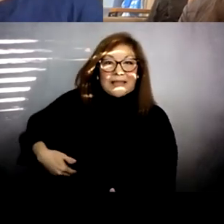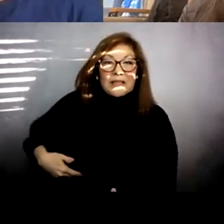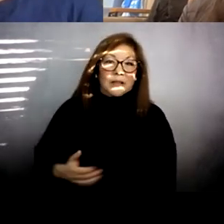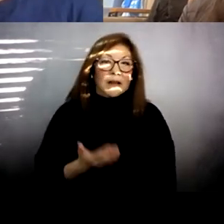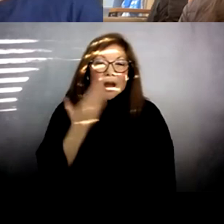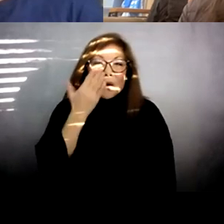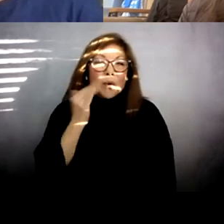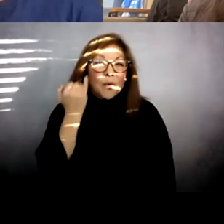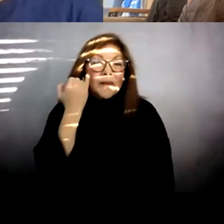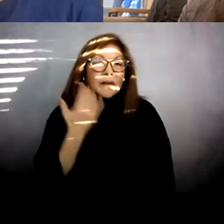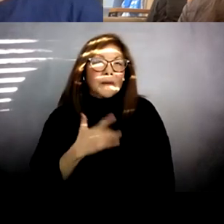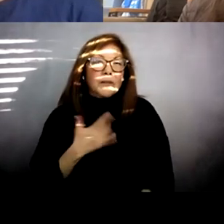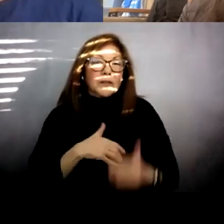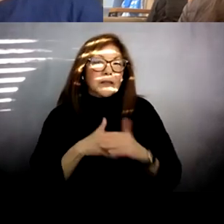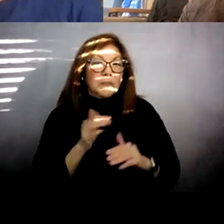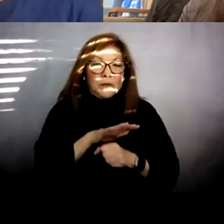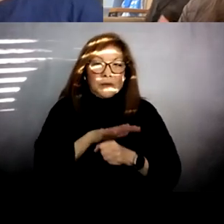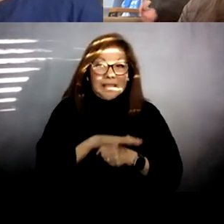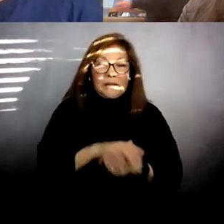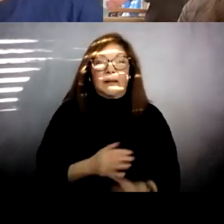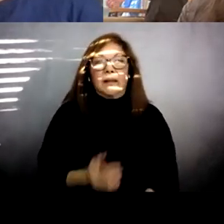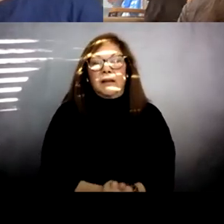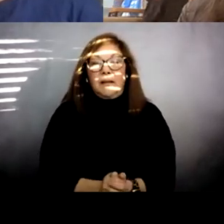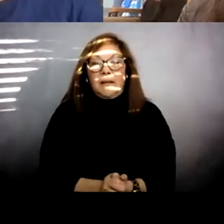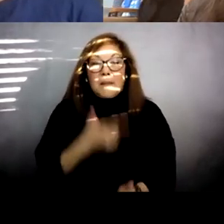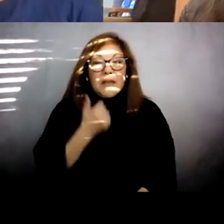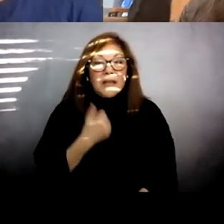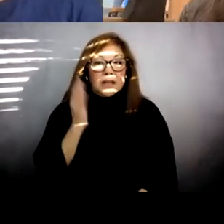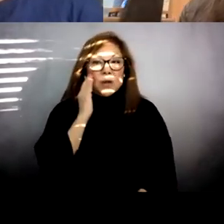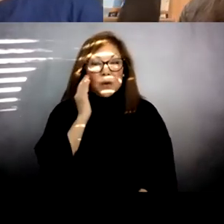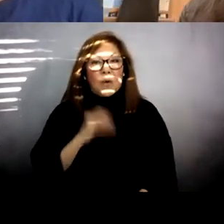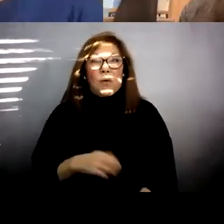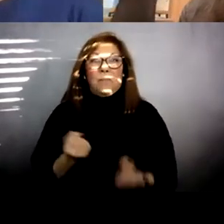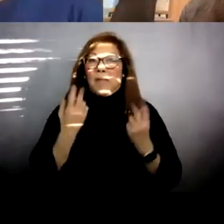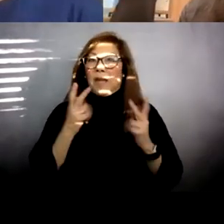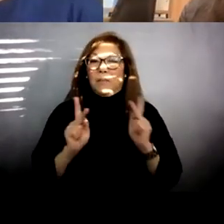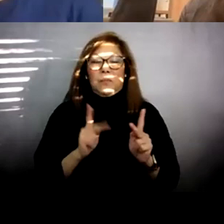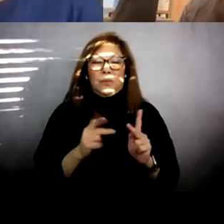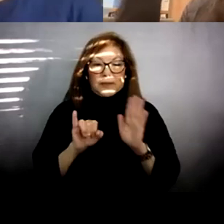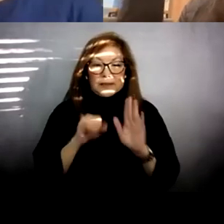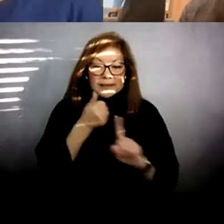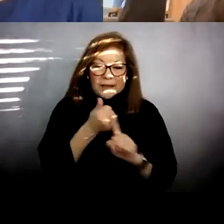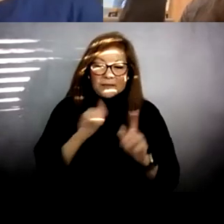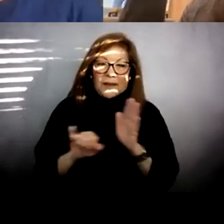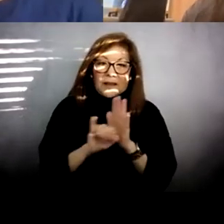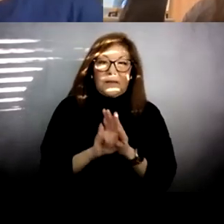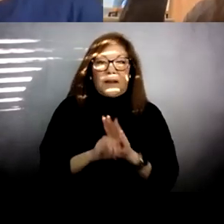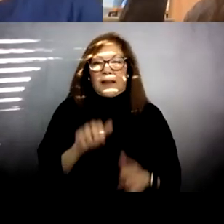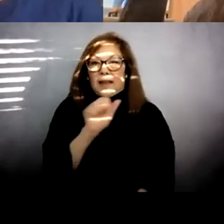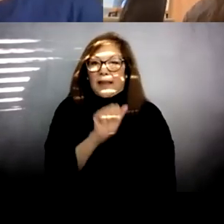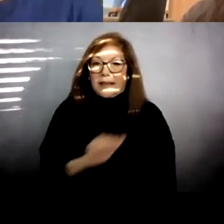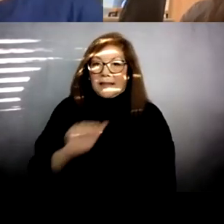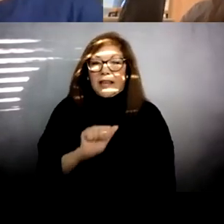always comfortable with tension, because I think I just know a lot of people who self-identify as Asian American, and